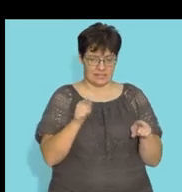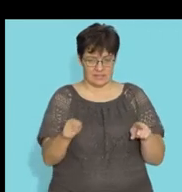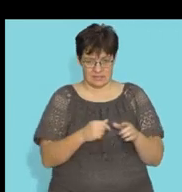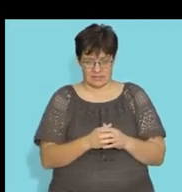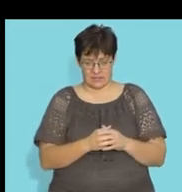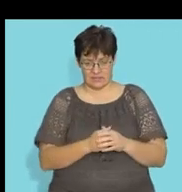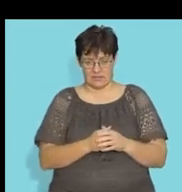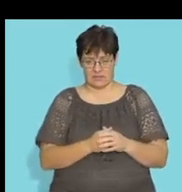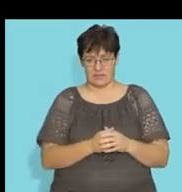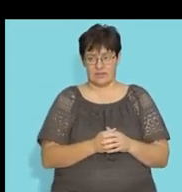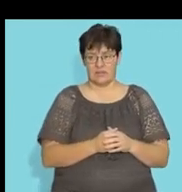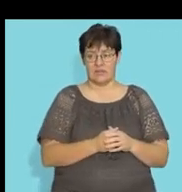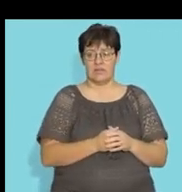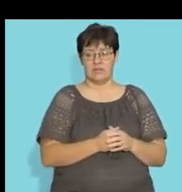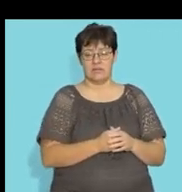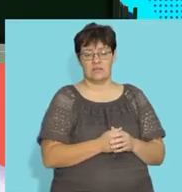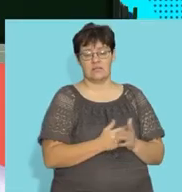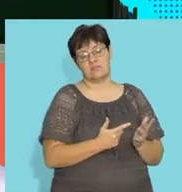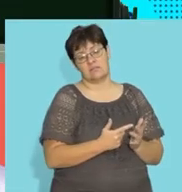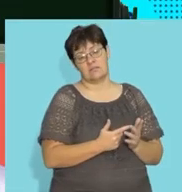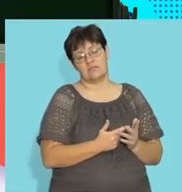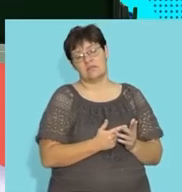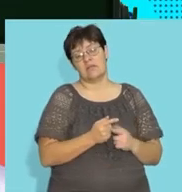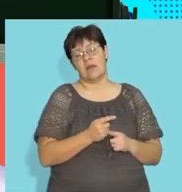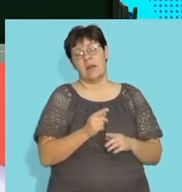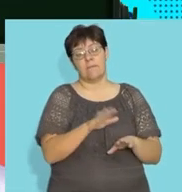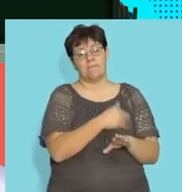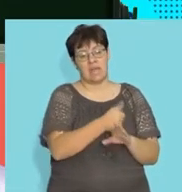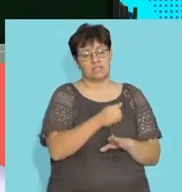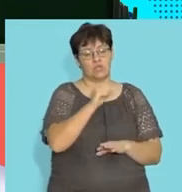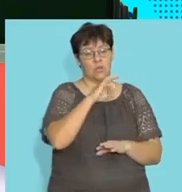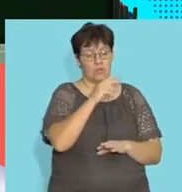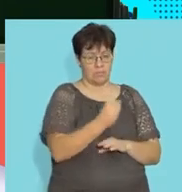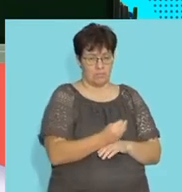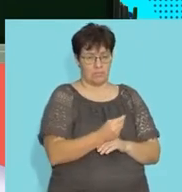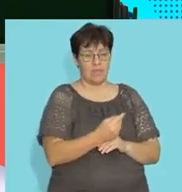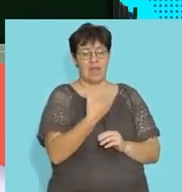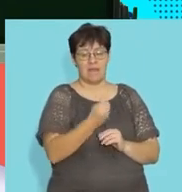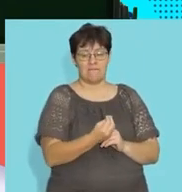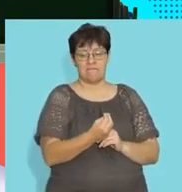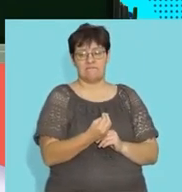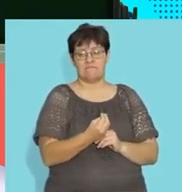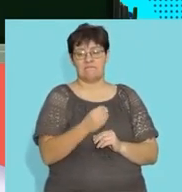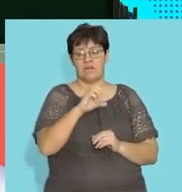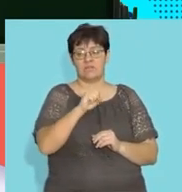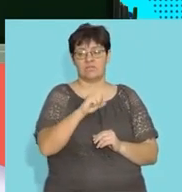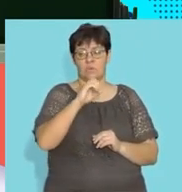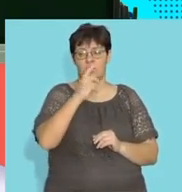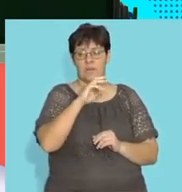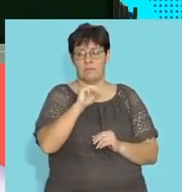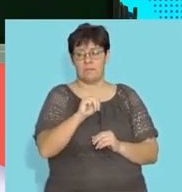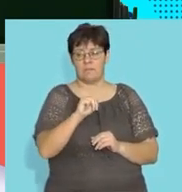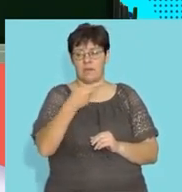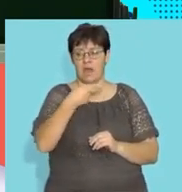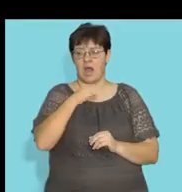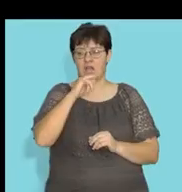So here we can see that a base with a sodium in is a sodium hydroxide,